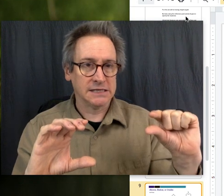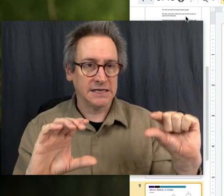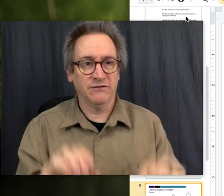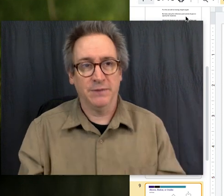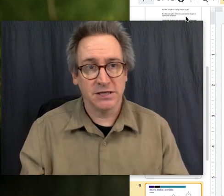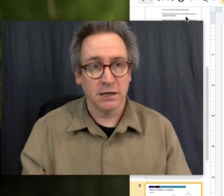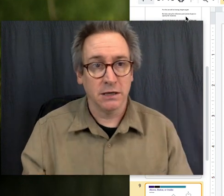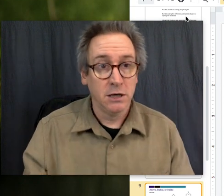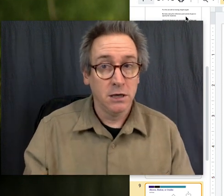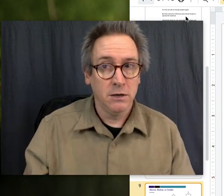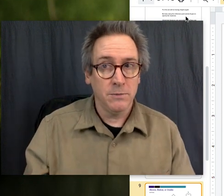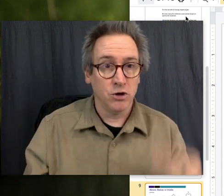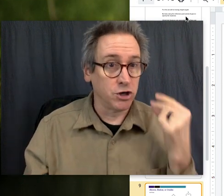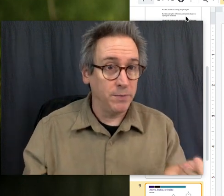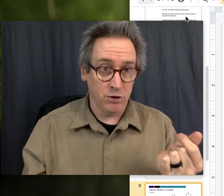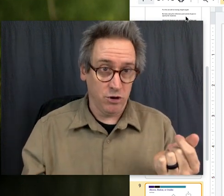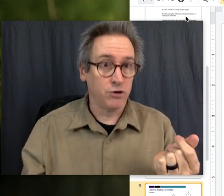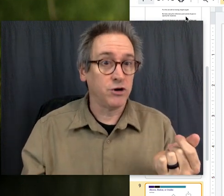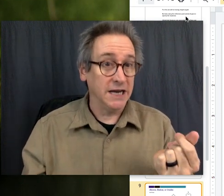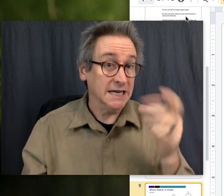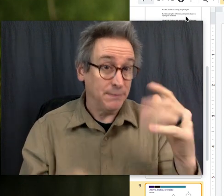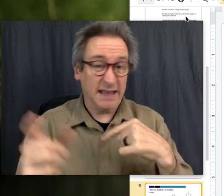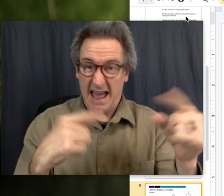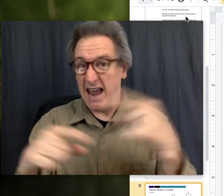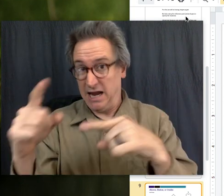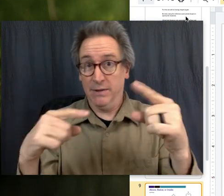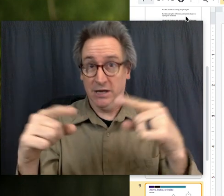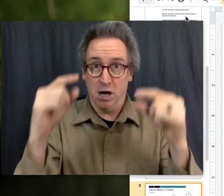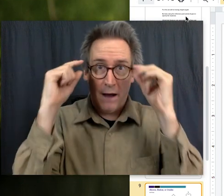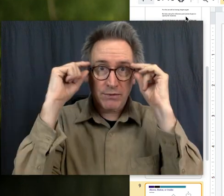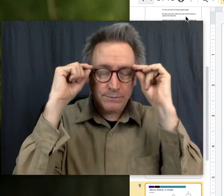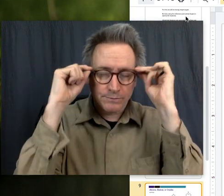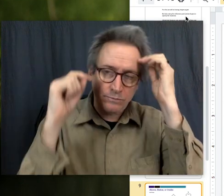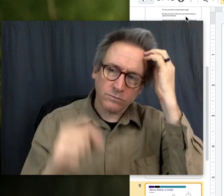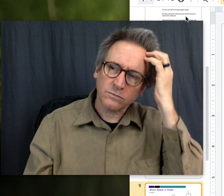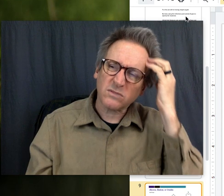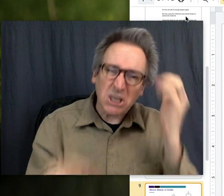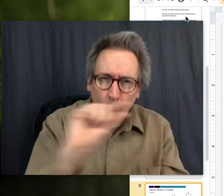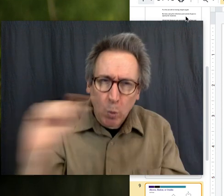thin slice of pizza, you're going to need to pick that image up.